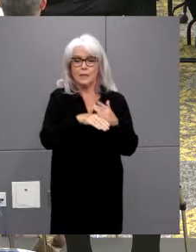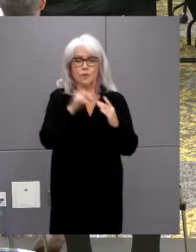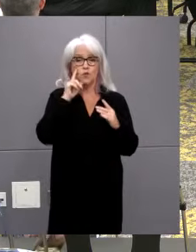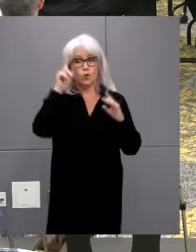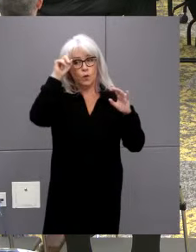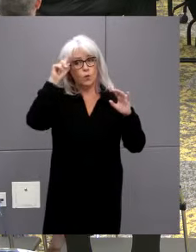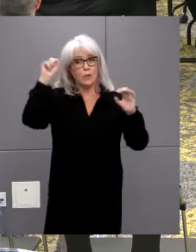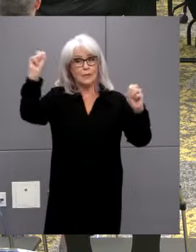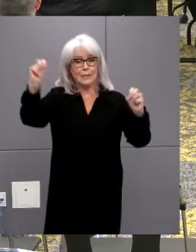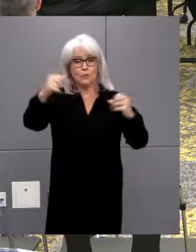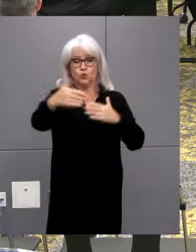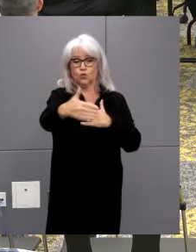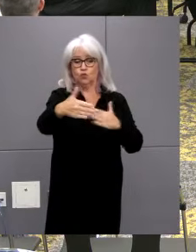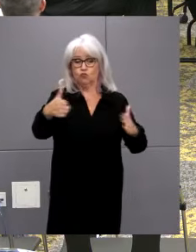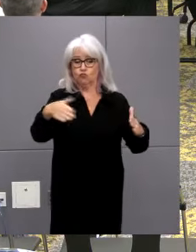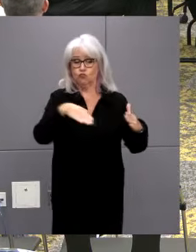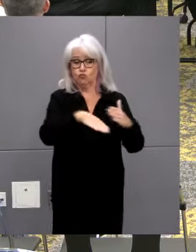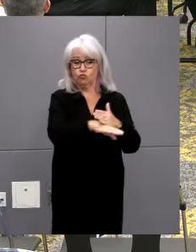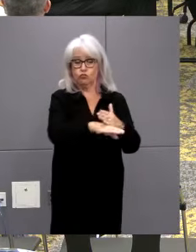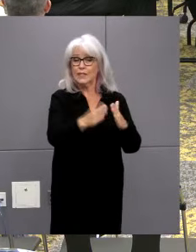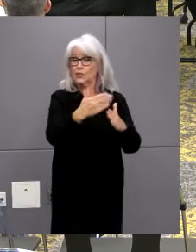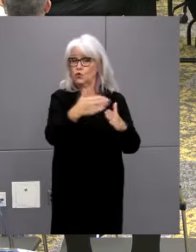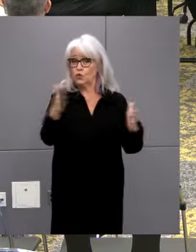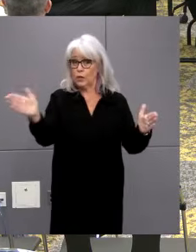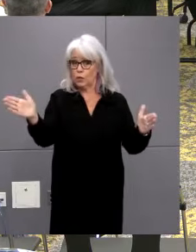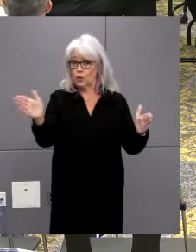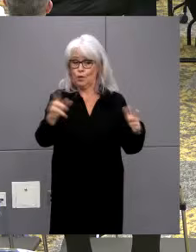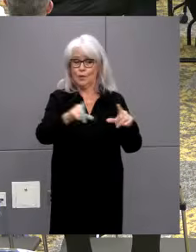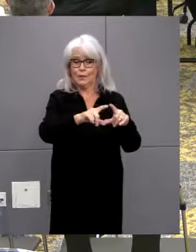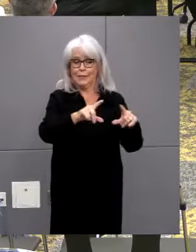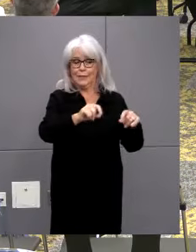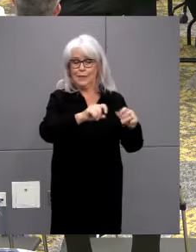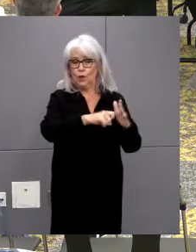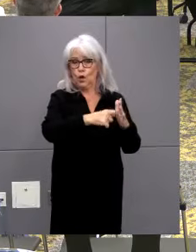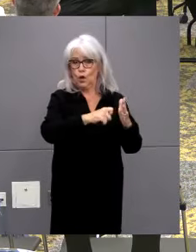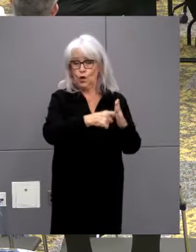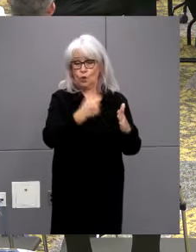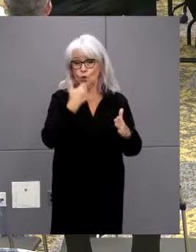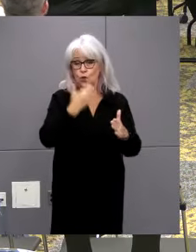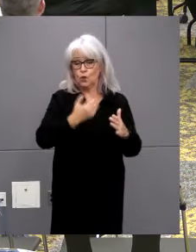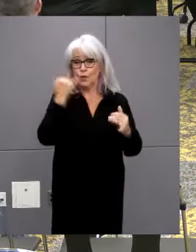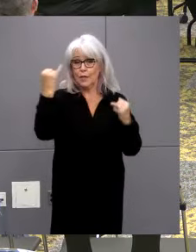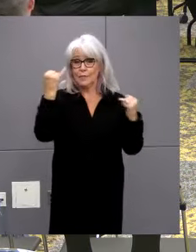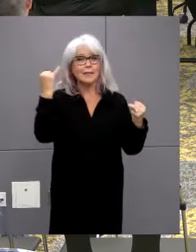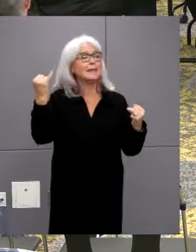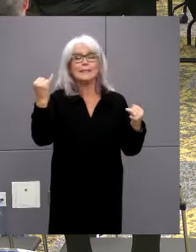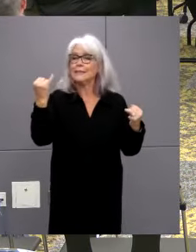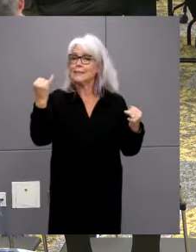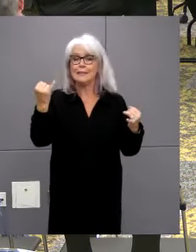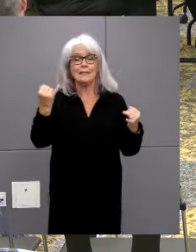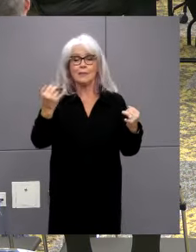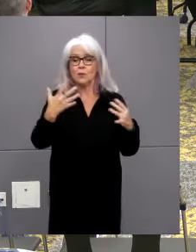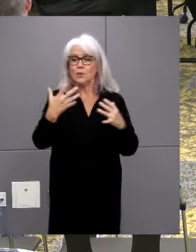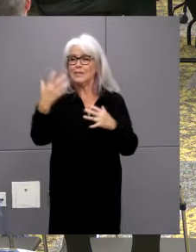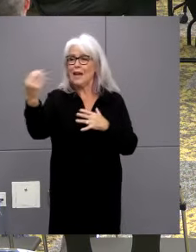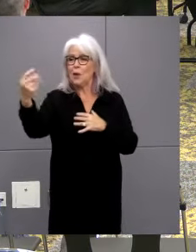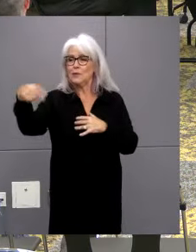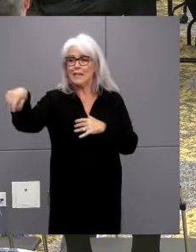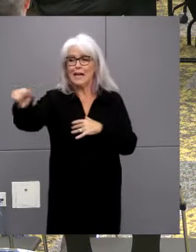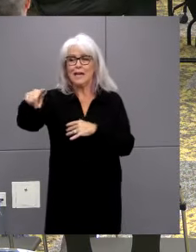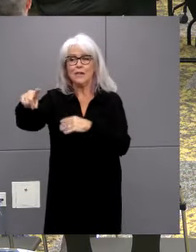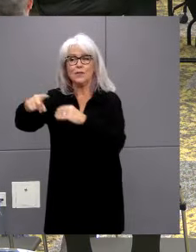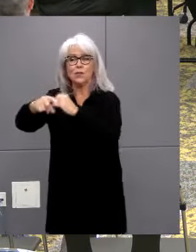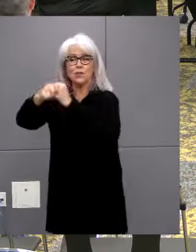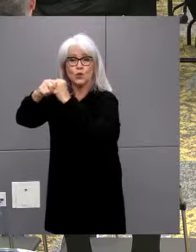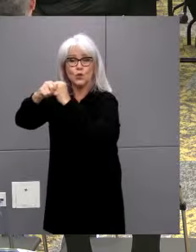suite in general, okay, by key card, was a good idea and was outside the security hygiene of